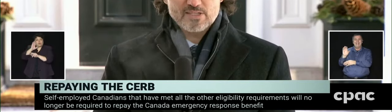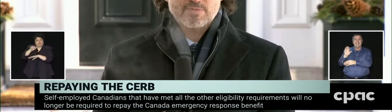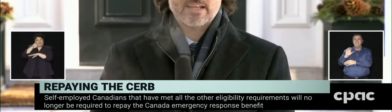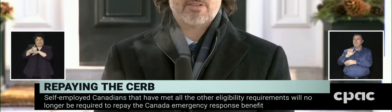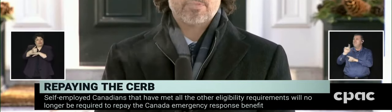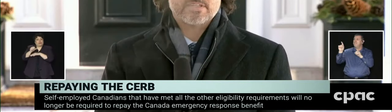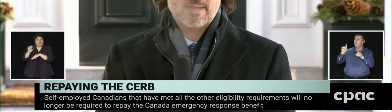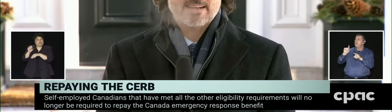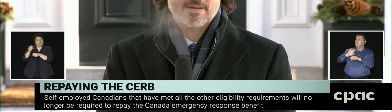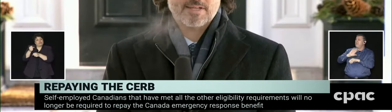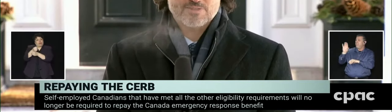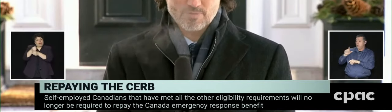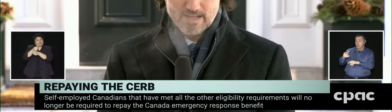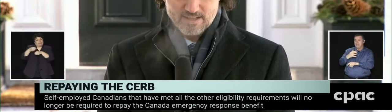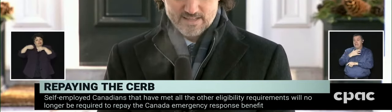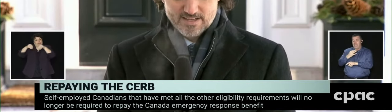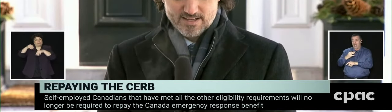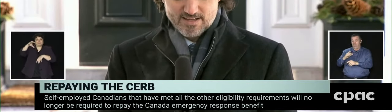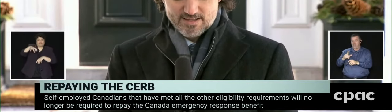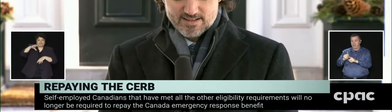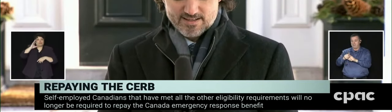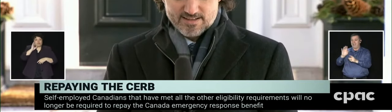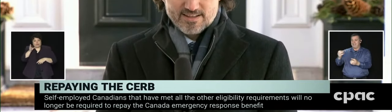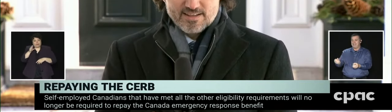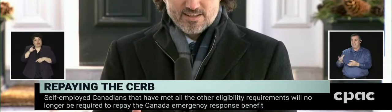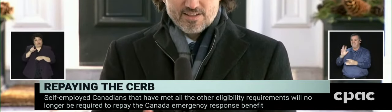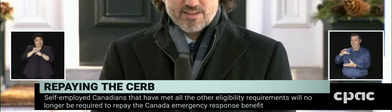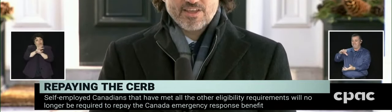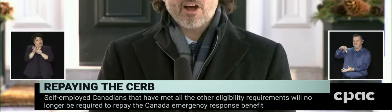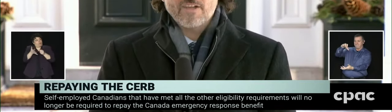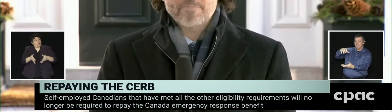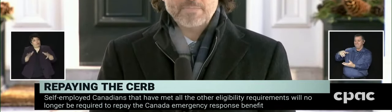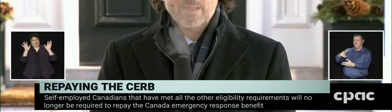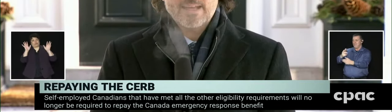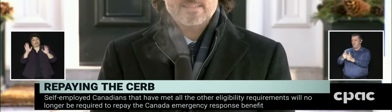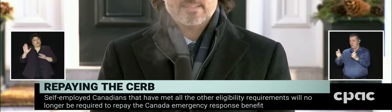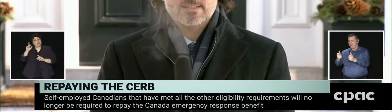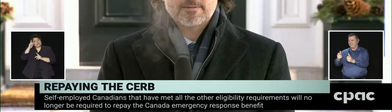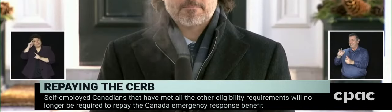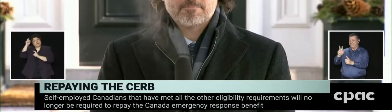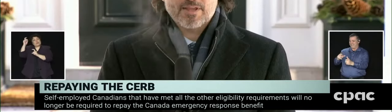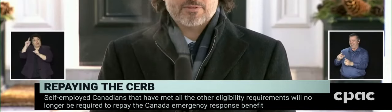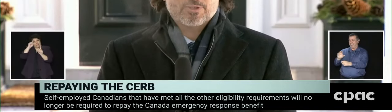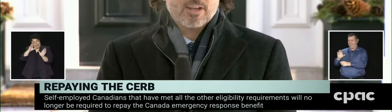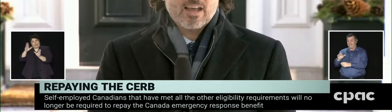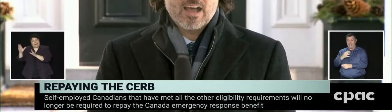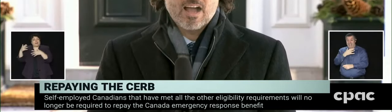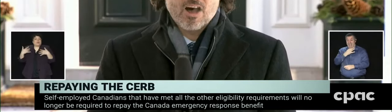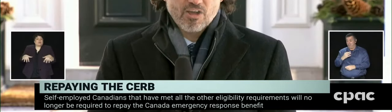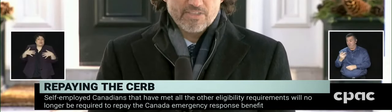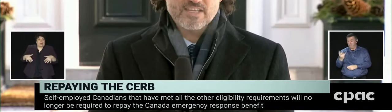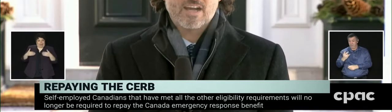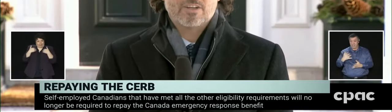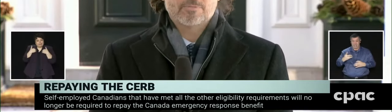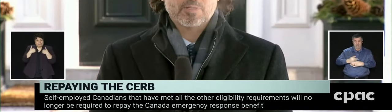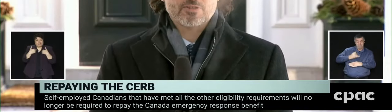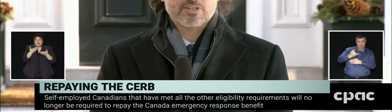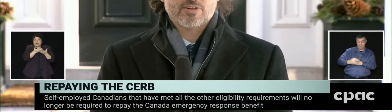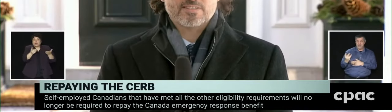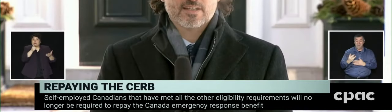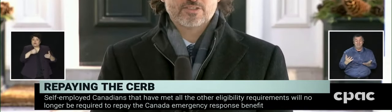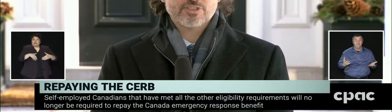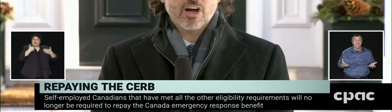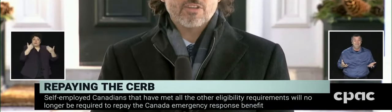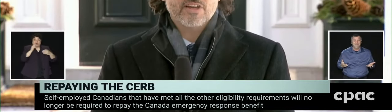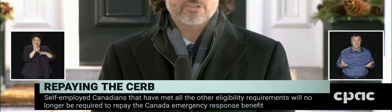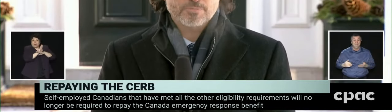shop once we get through this pandemic as well. They all have big plans. And for all the young entrepreneurs